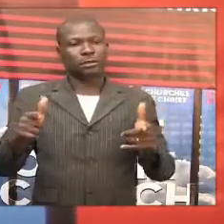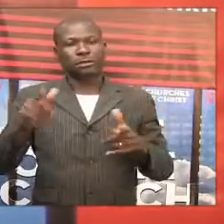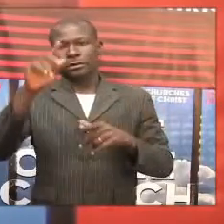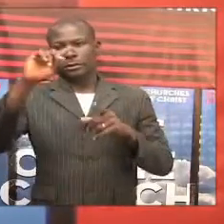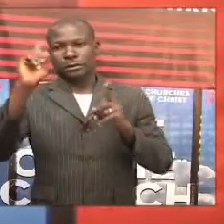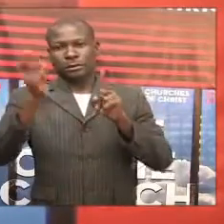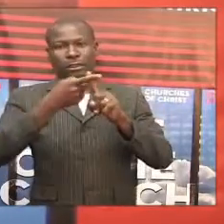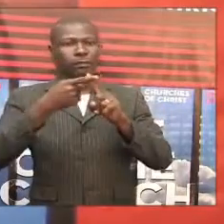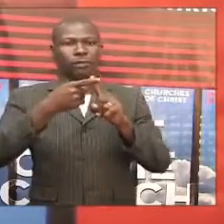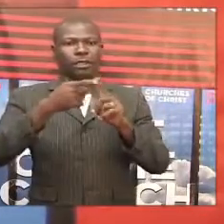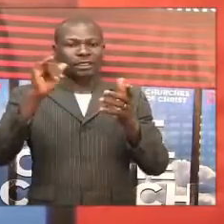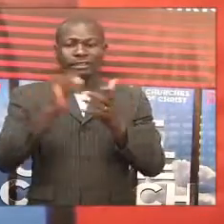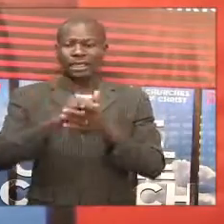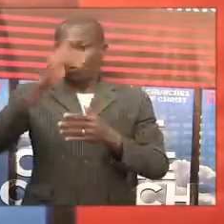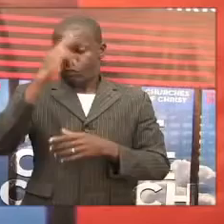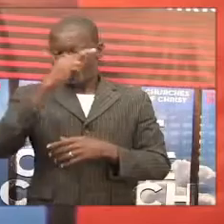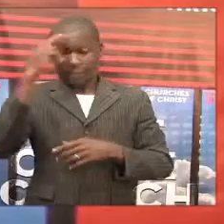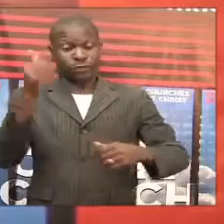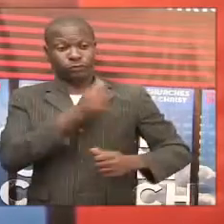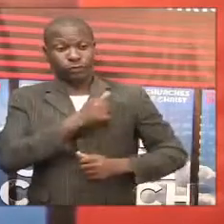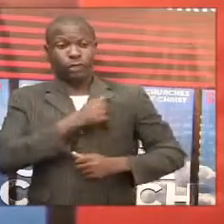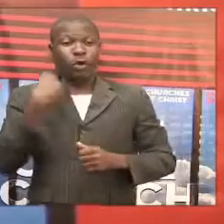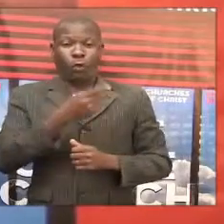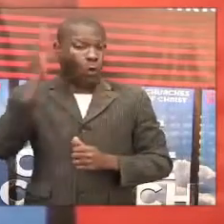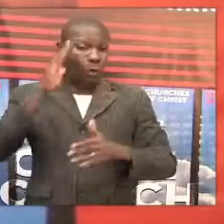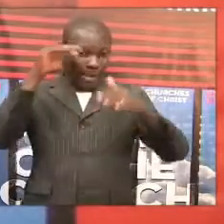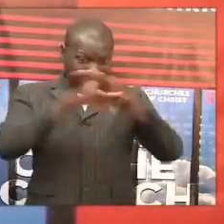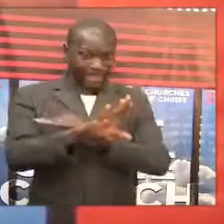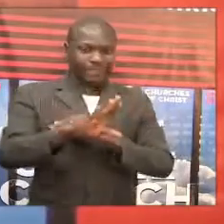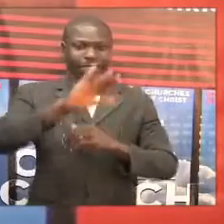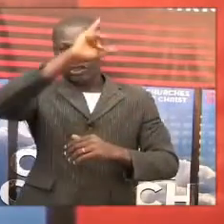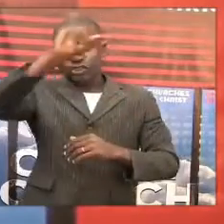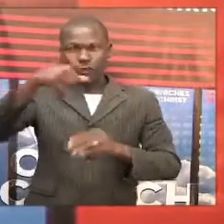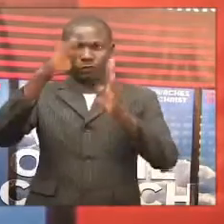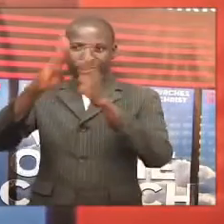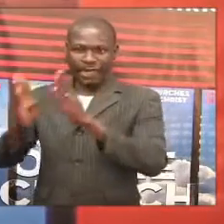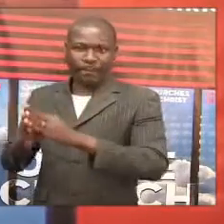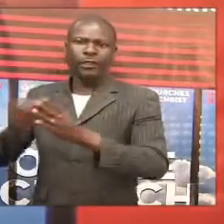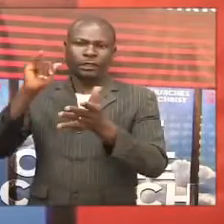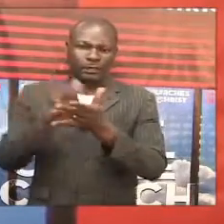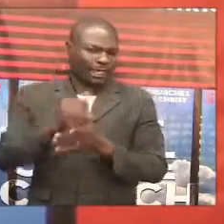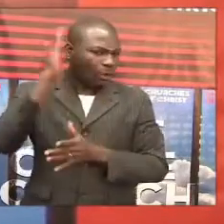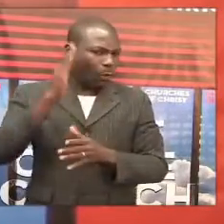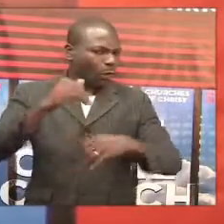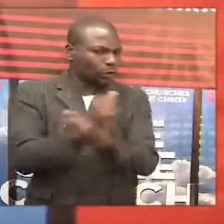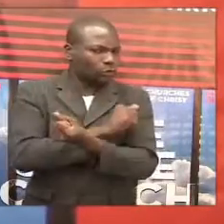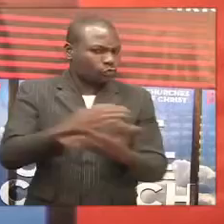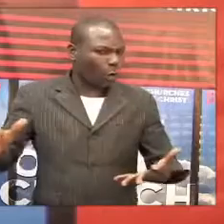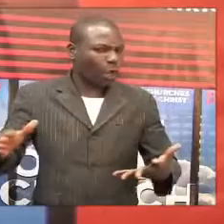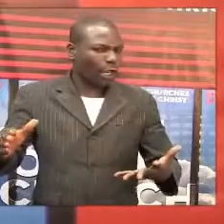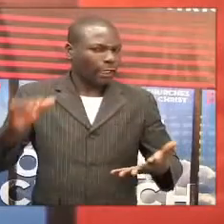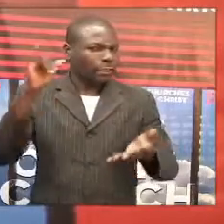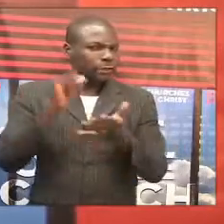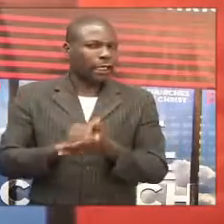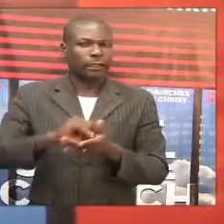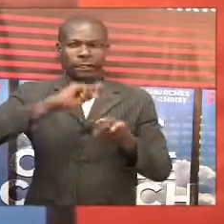na omo be invade Jerusalem no. Eno make sense say say asoja for be invade Krobi dia.